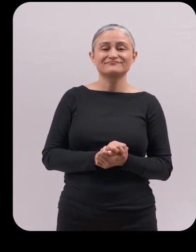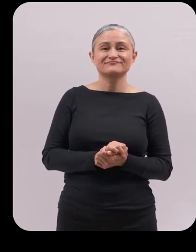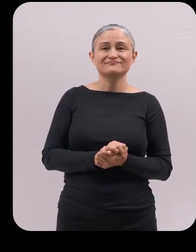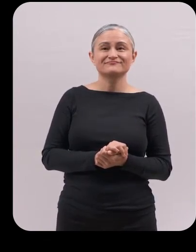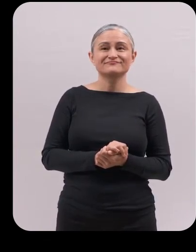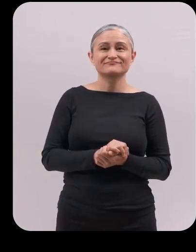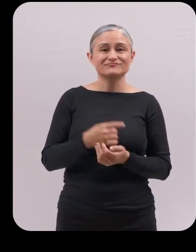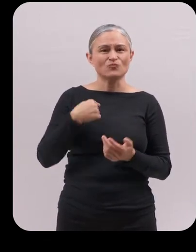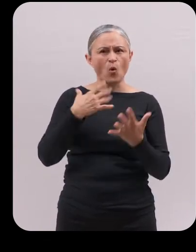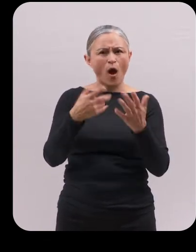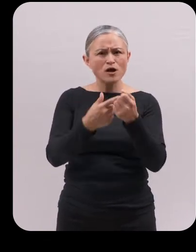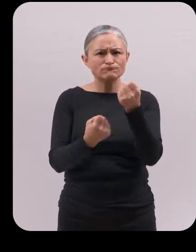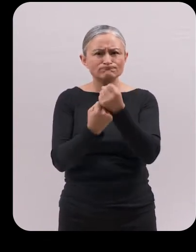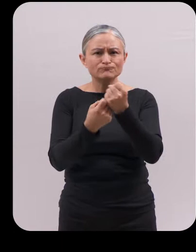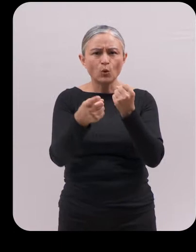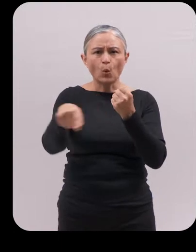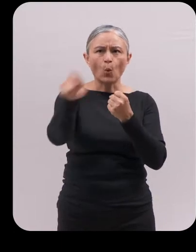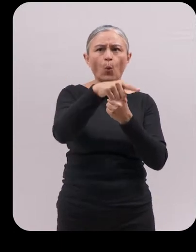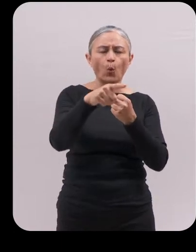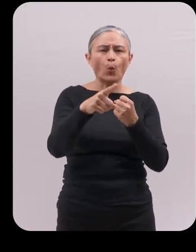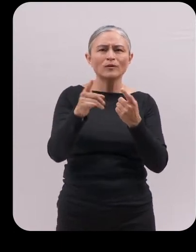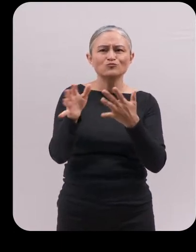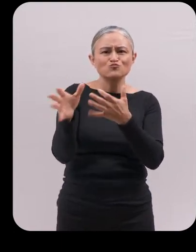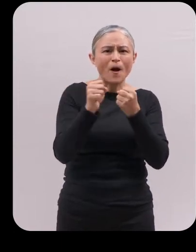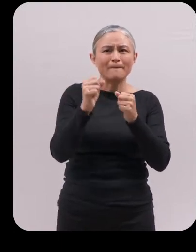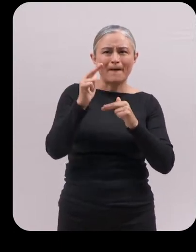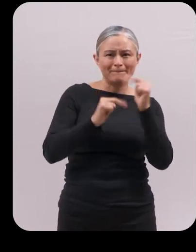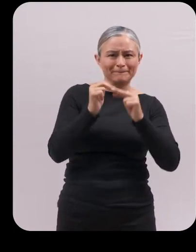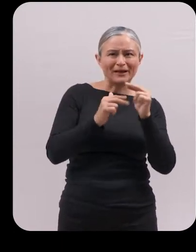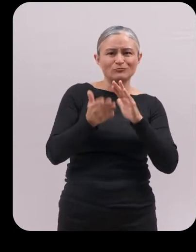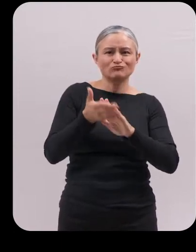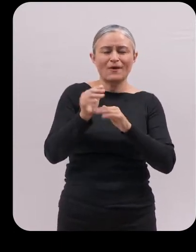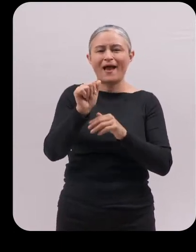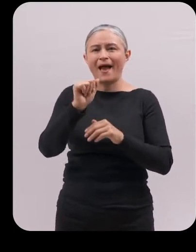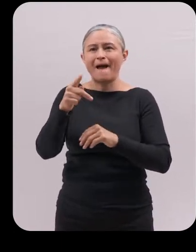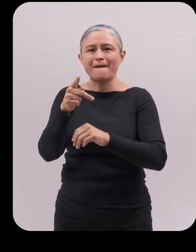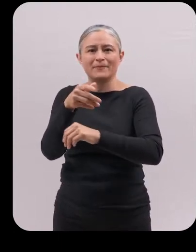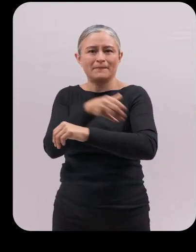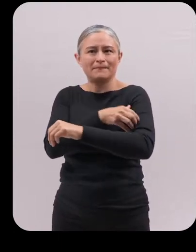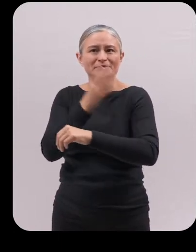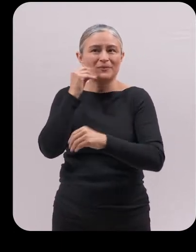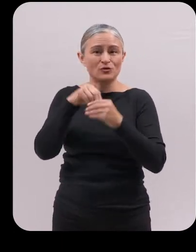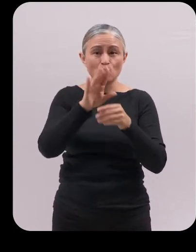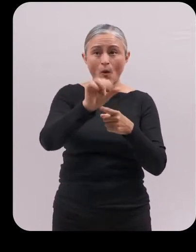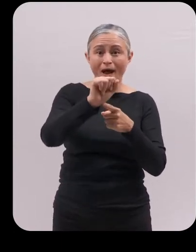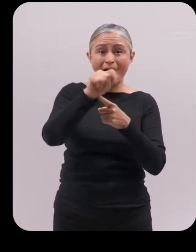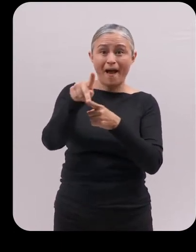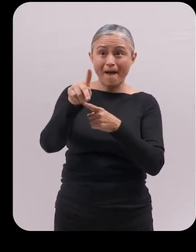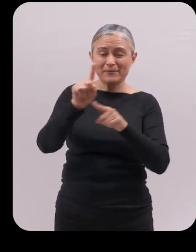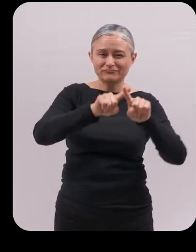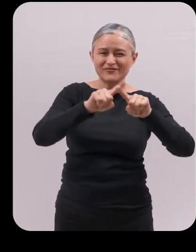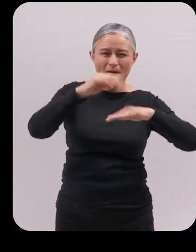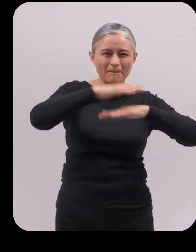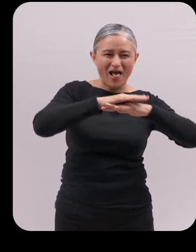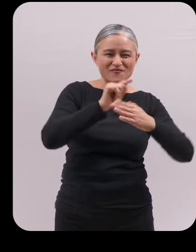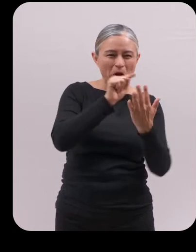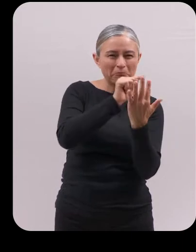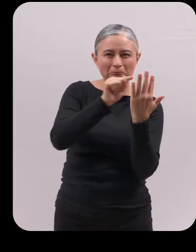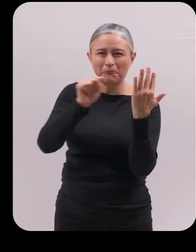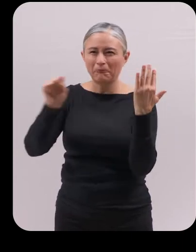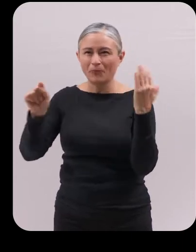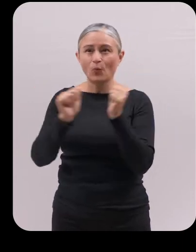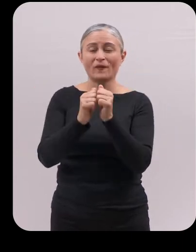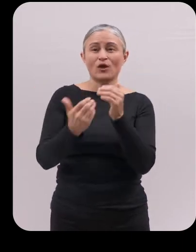We want to enable you to rapidly build and run AI-powered experiences in your apps across platforms. And with this new